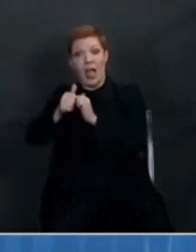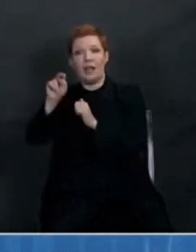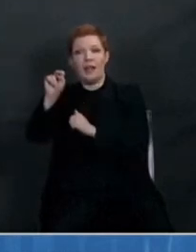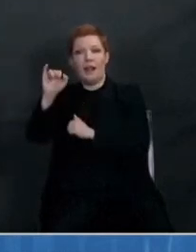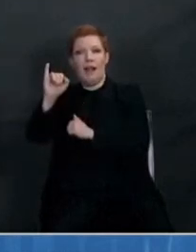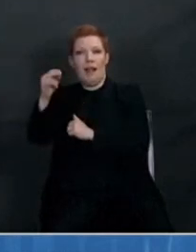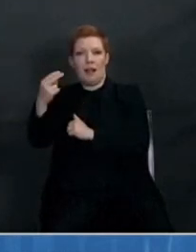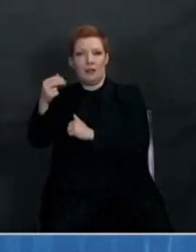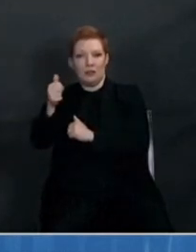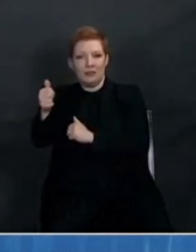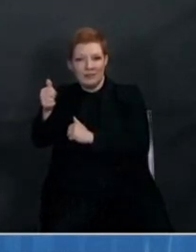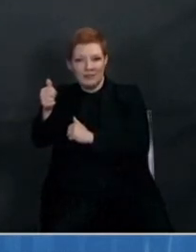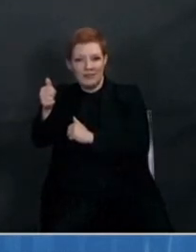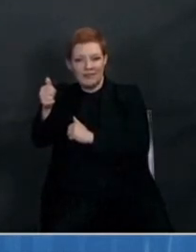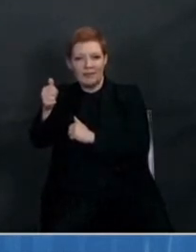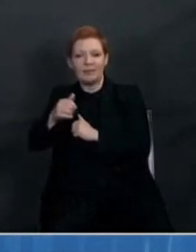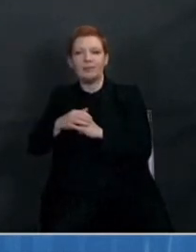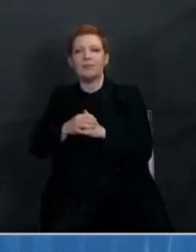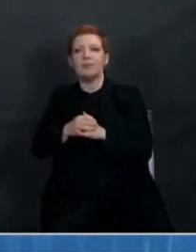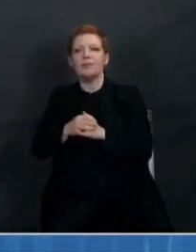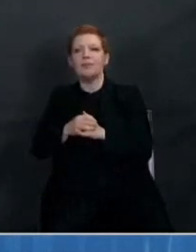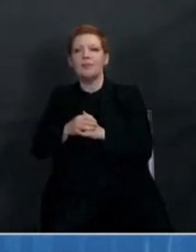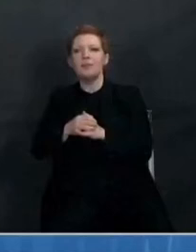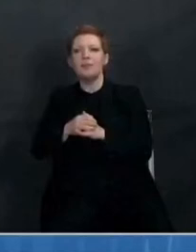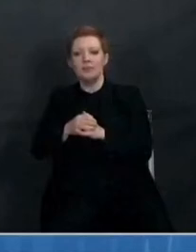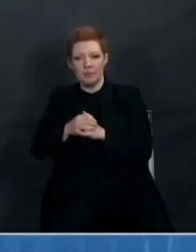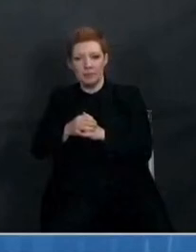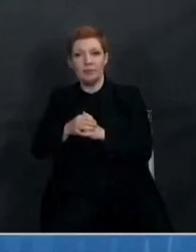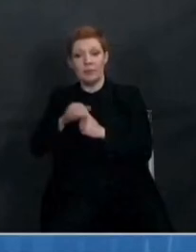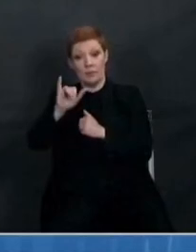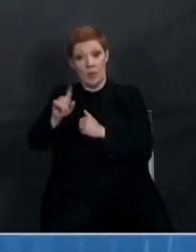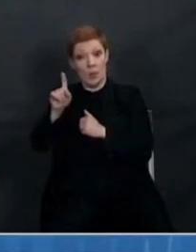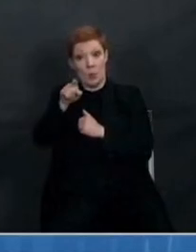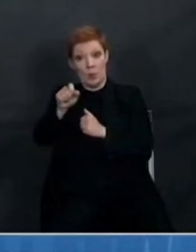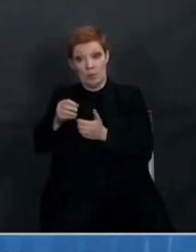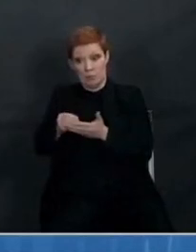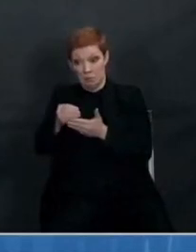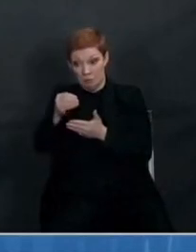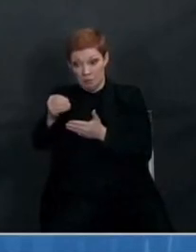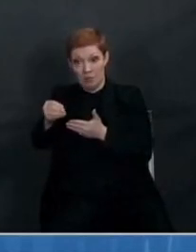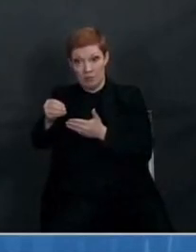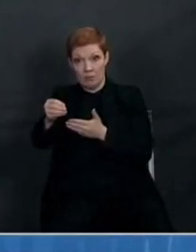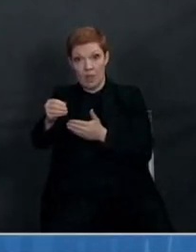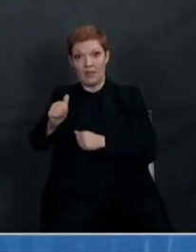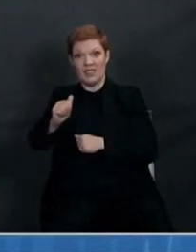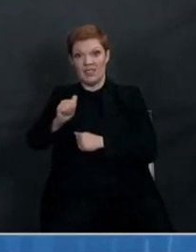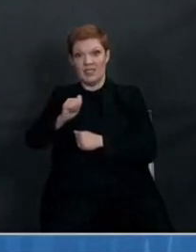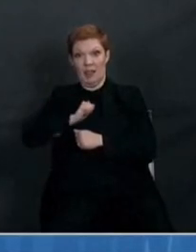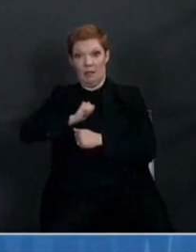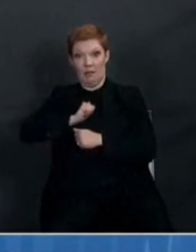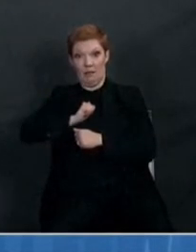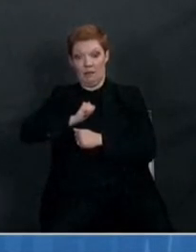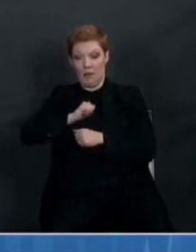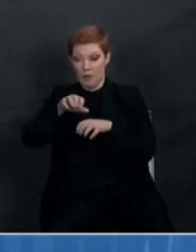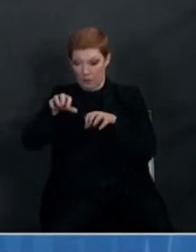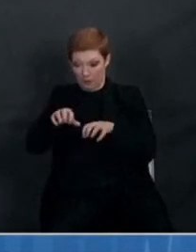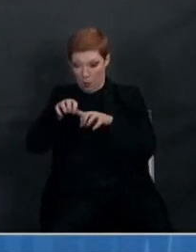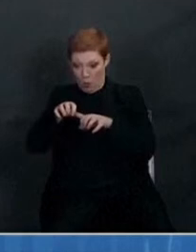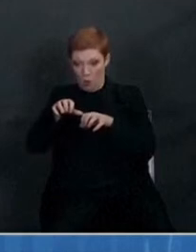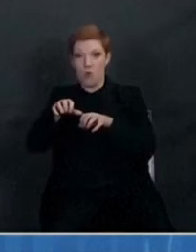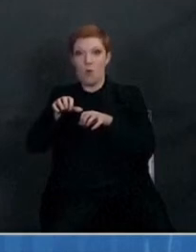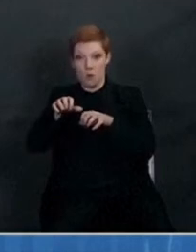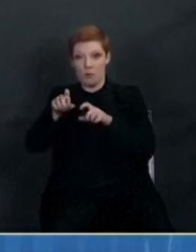initiative. Now, these are over-the-counter, self-performed test kits that can